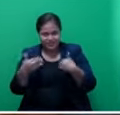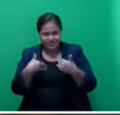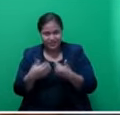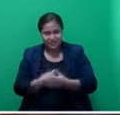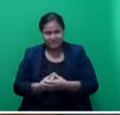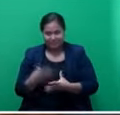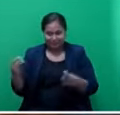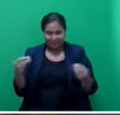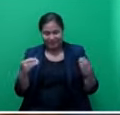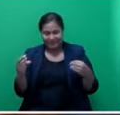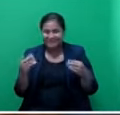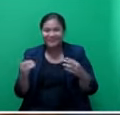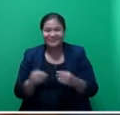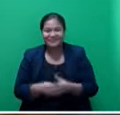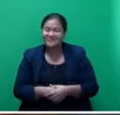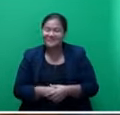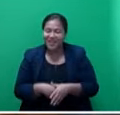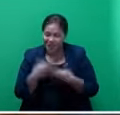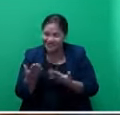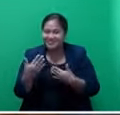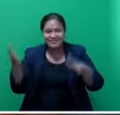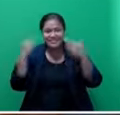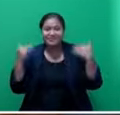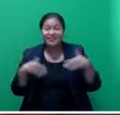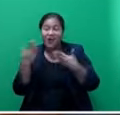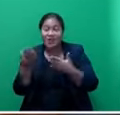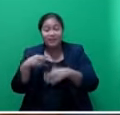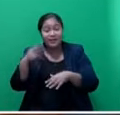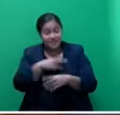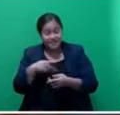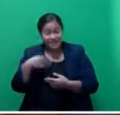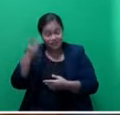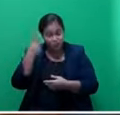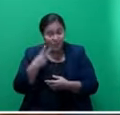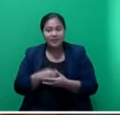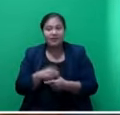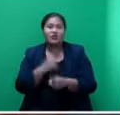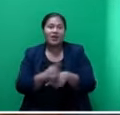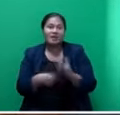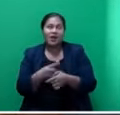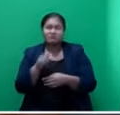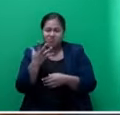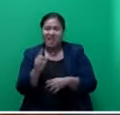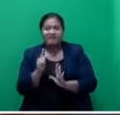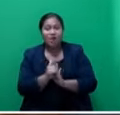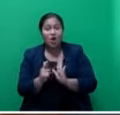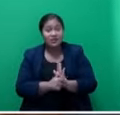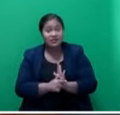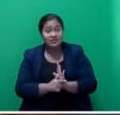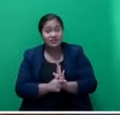Honourable Speaker, the Honourable Minister for Women stated that our laws,